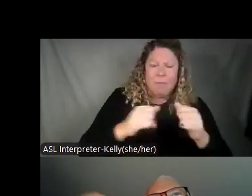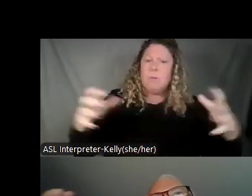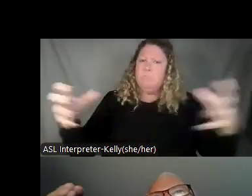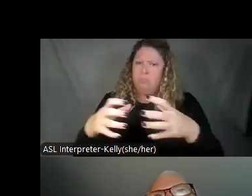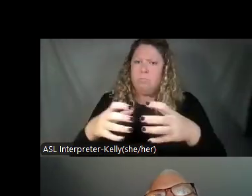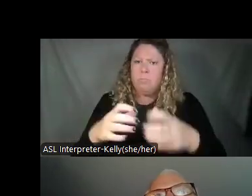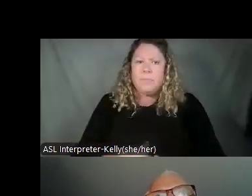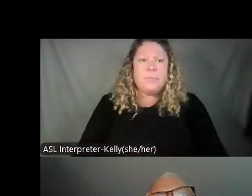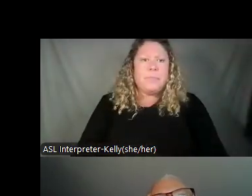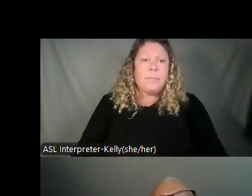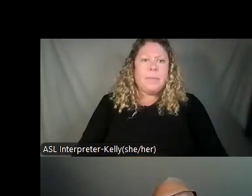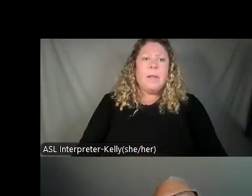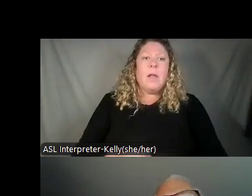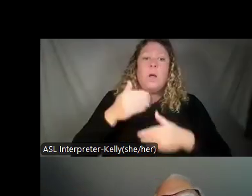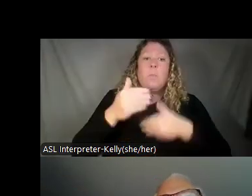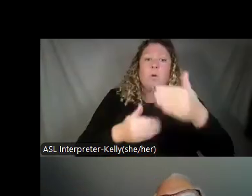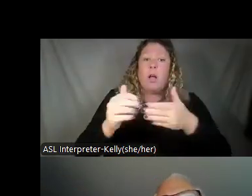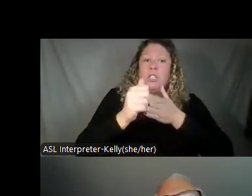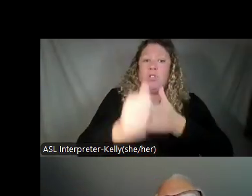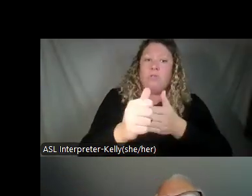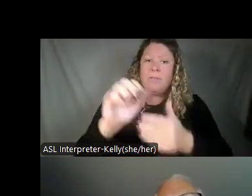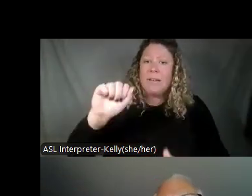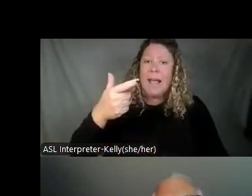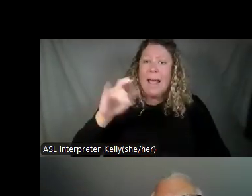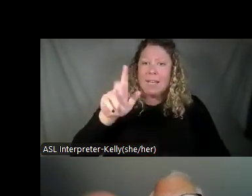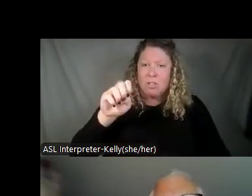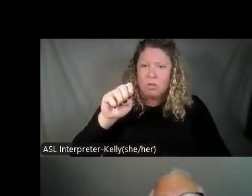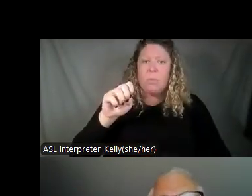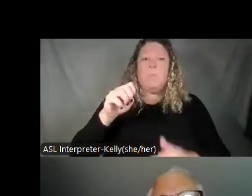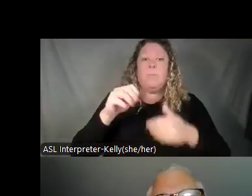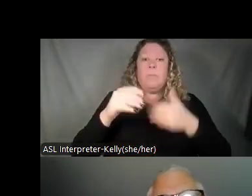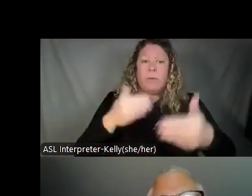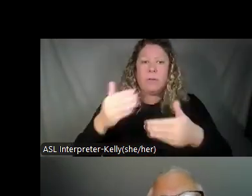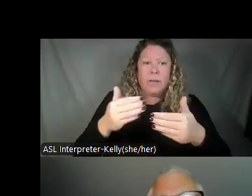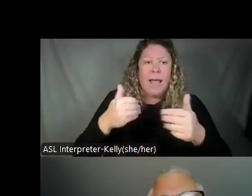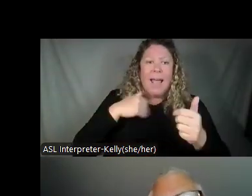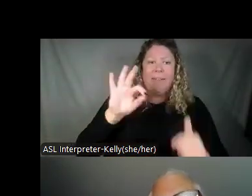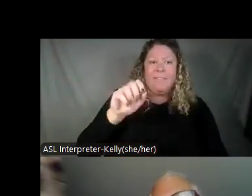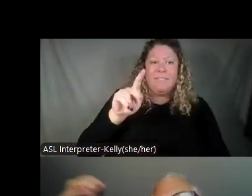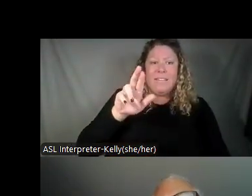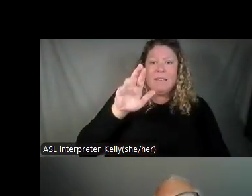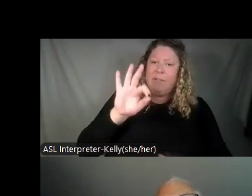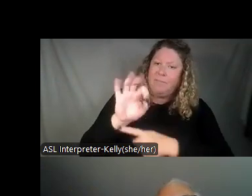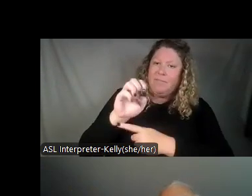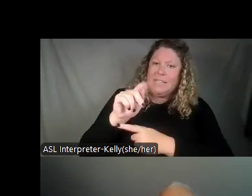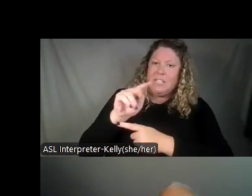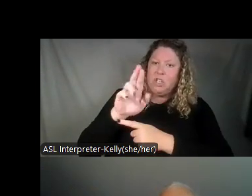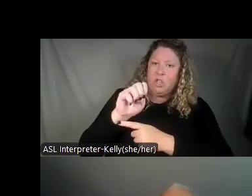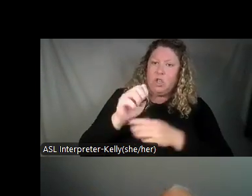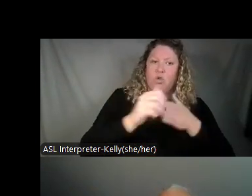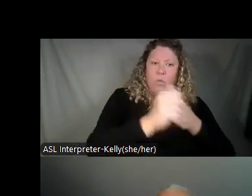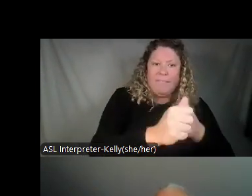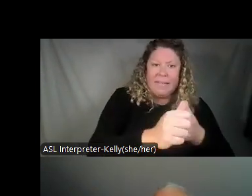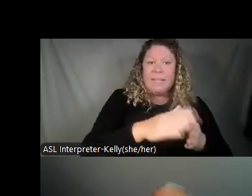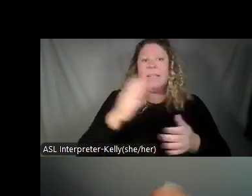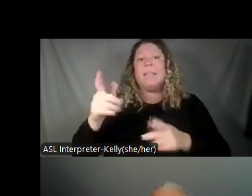Process-driven agile processes. We have feature-driven development, which focuses on what the customer wants. Test-driven